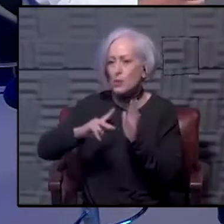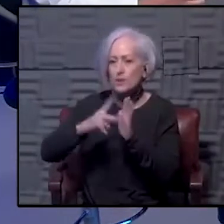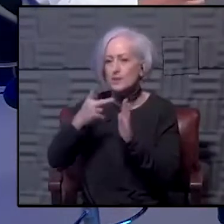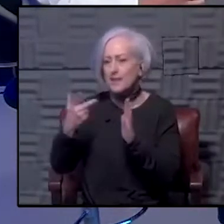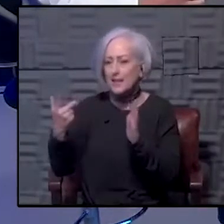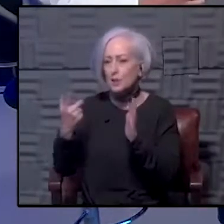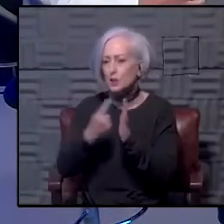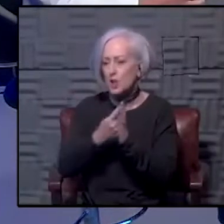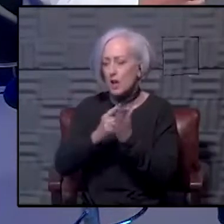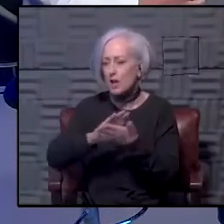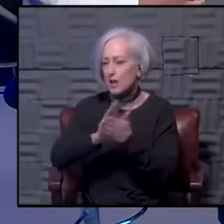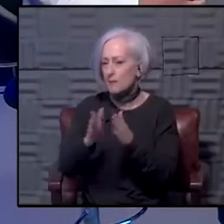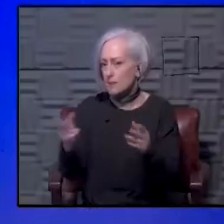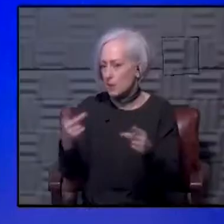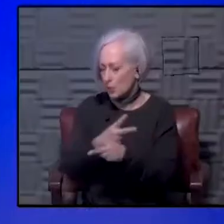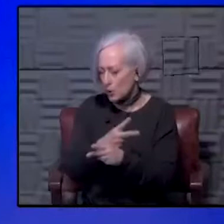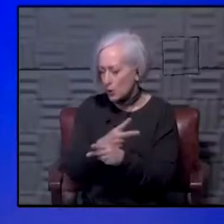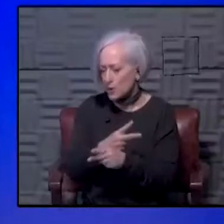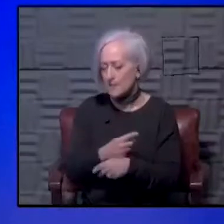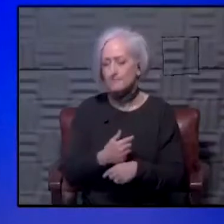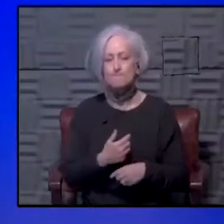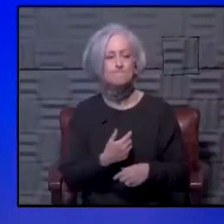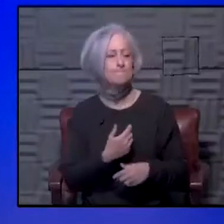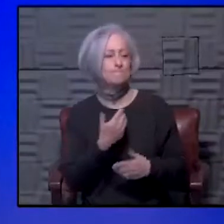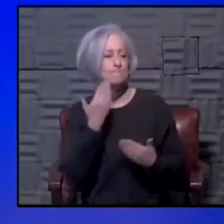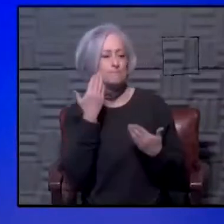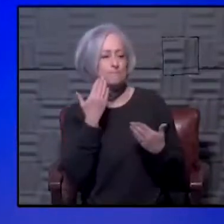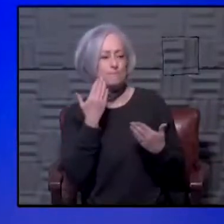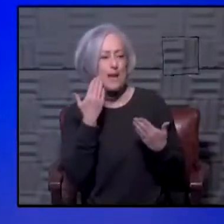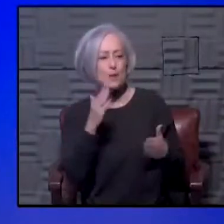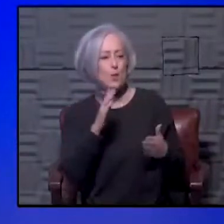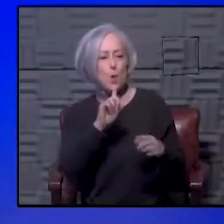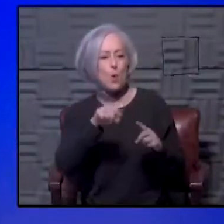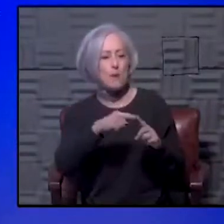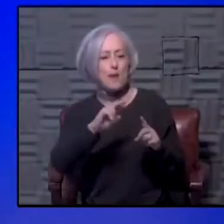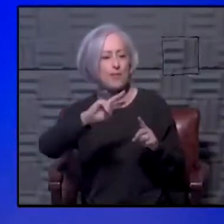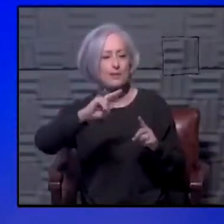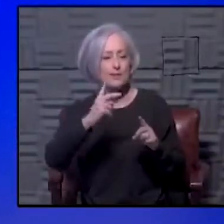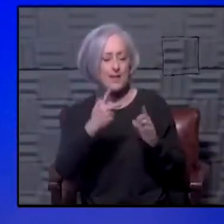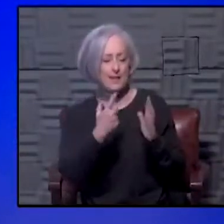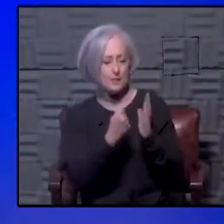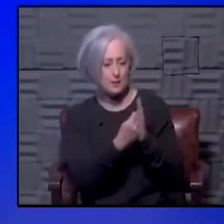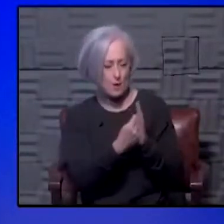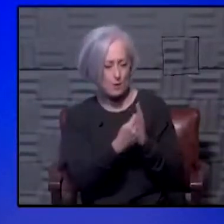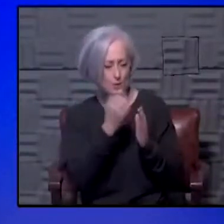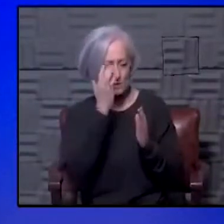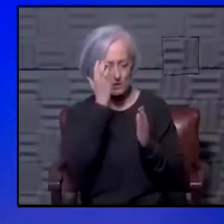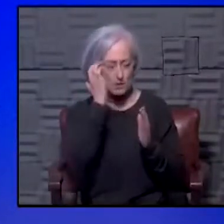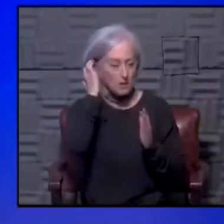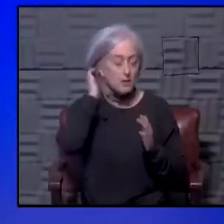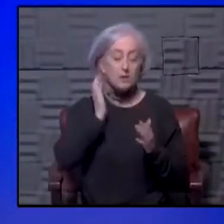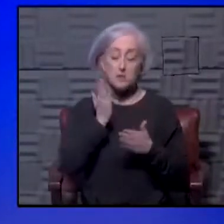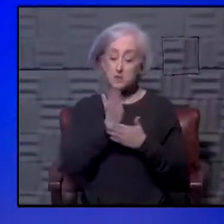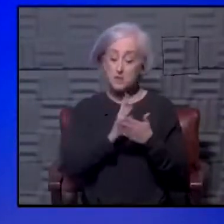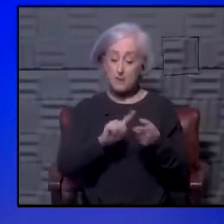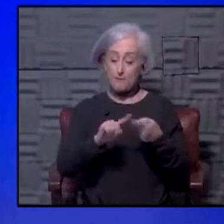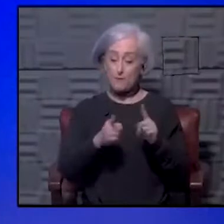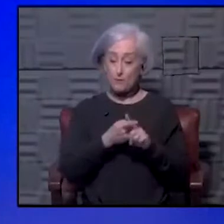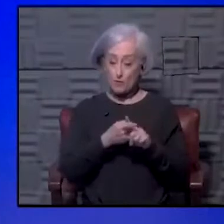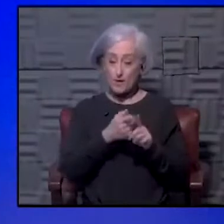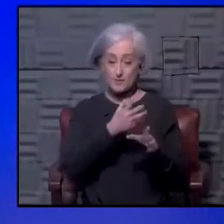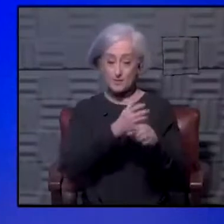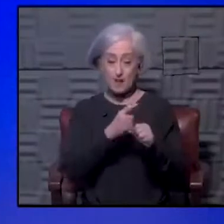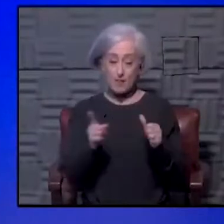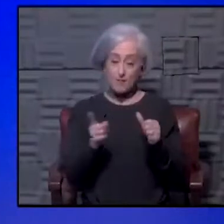Yeah. You know, I can't speak to the second dose itself. We just don't know. I've had friends who got the first dose, and it was